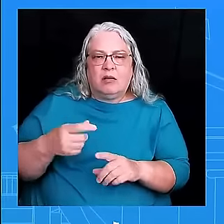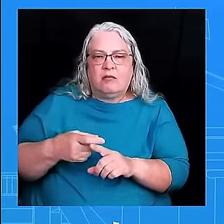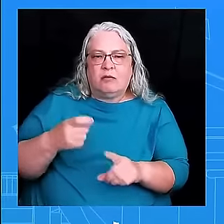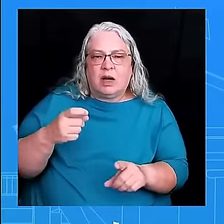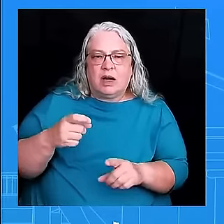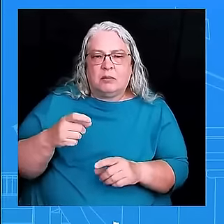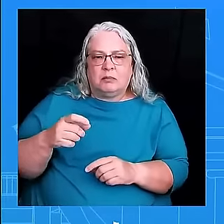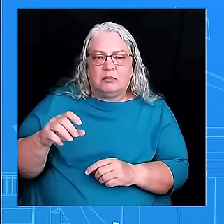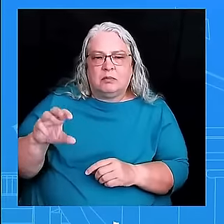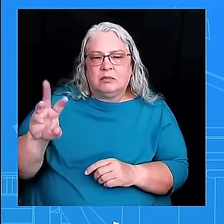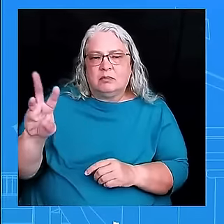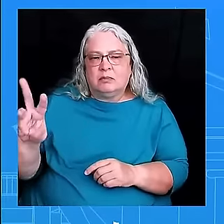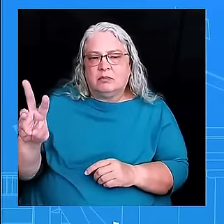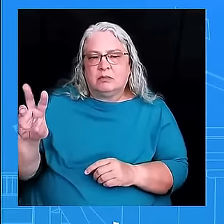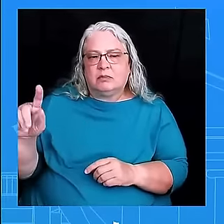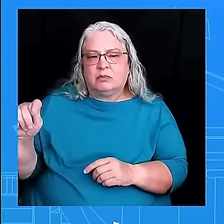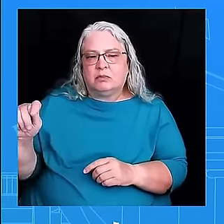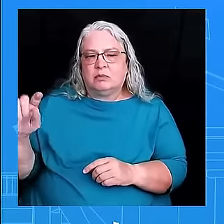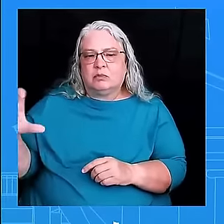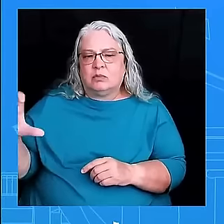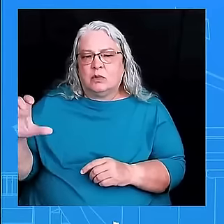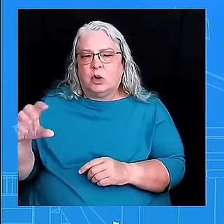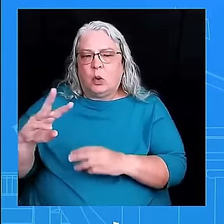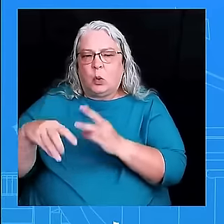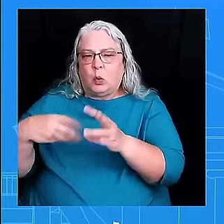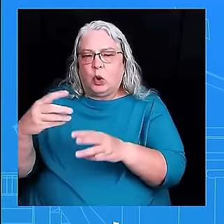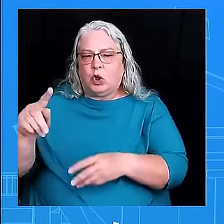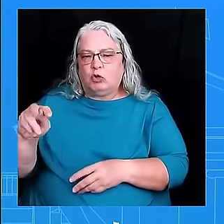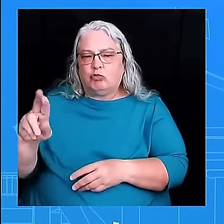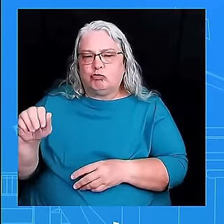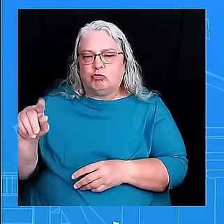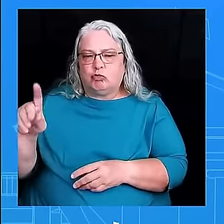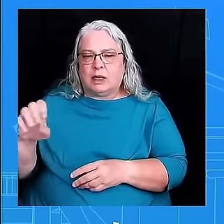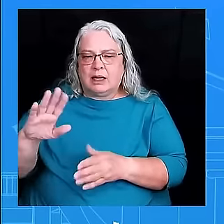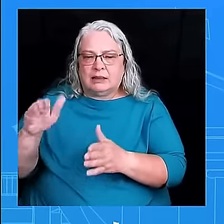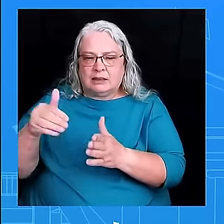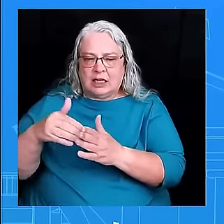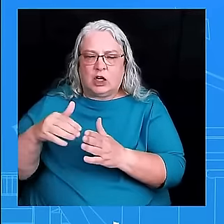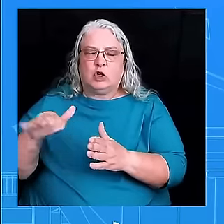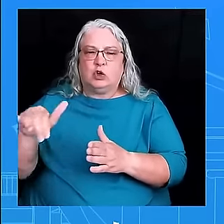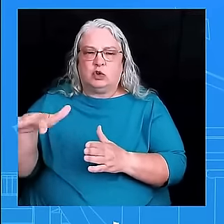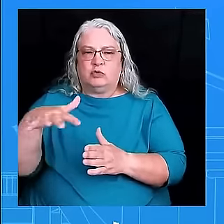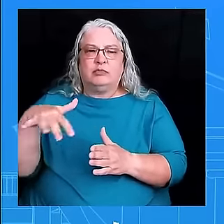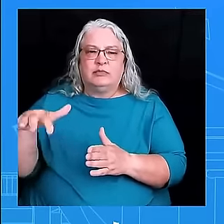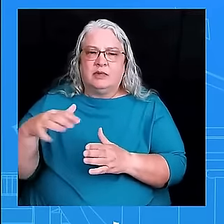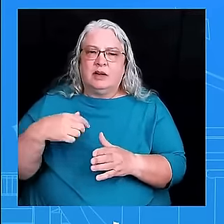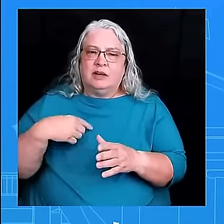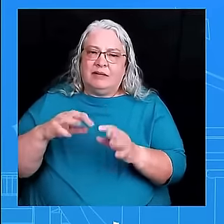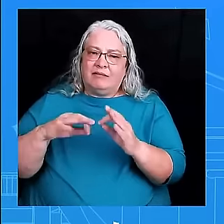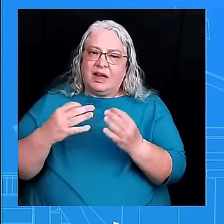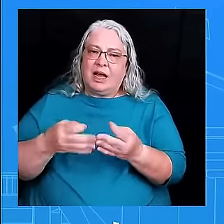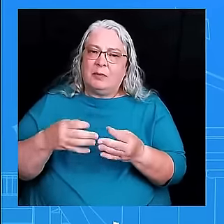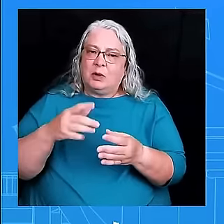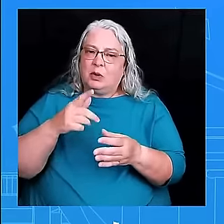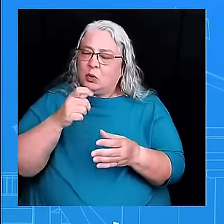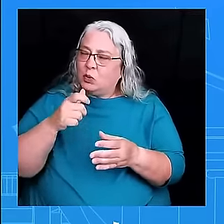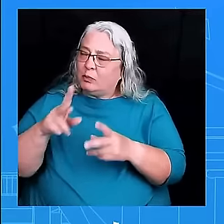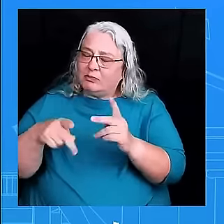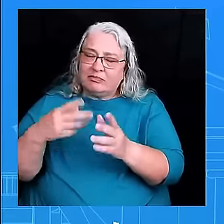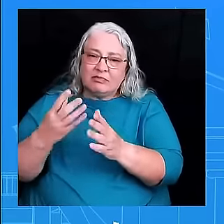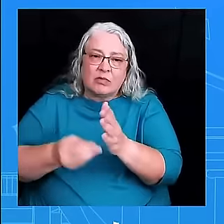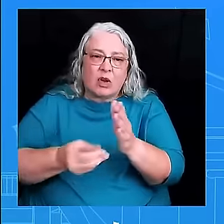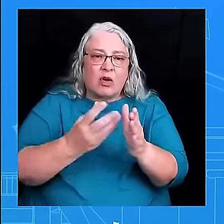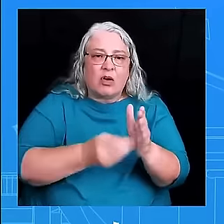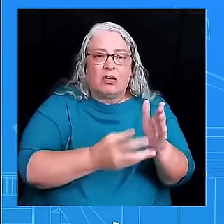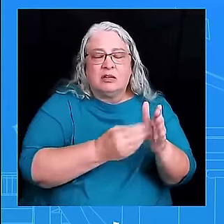out to the families who lost a loved one. We didn't have a role in this. This was not something that we were